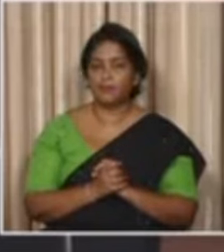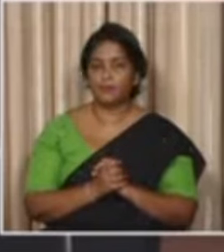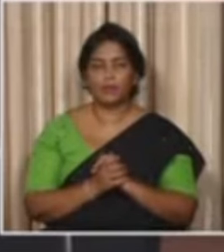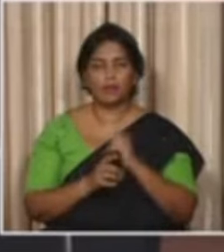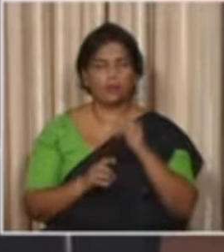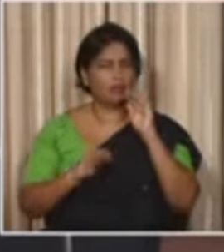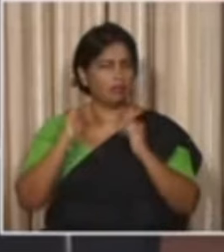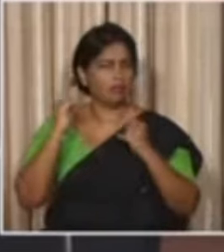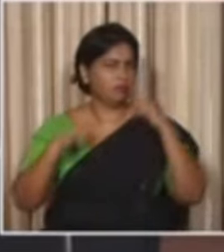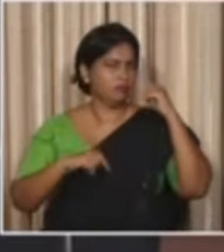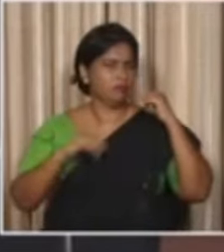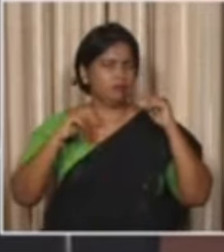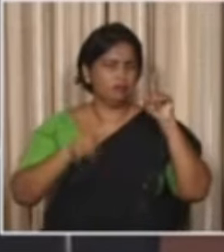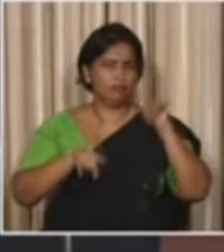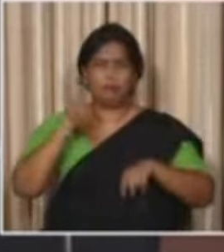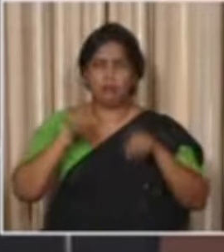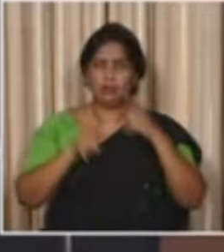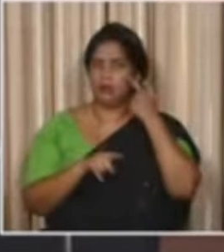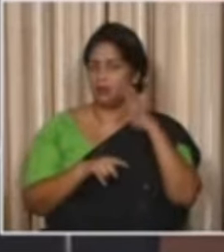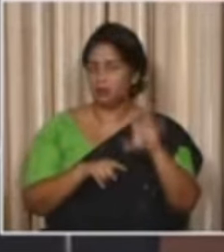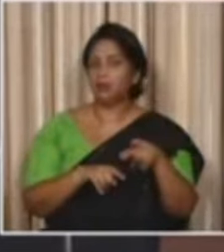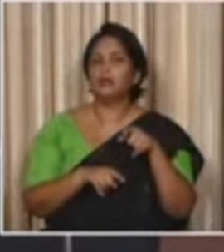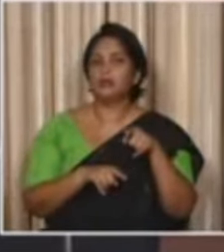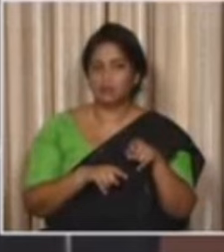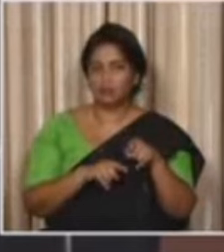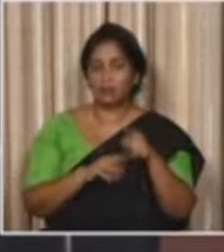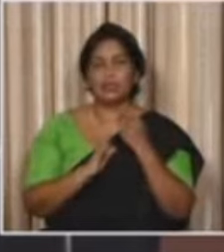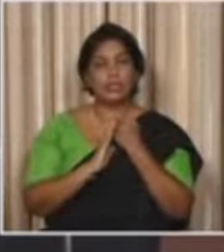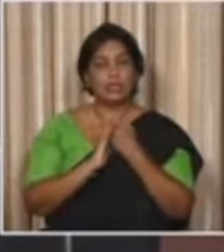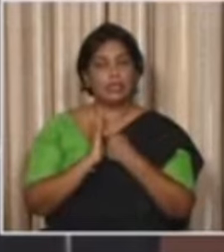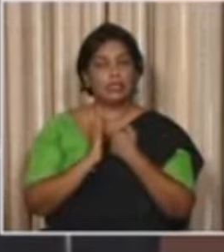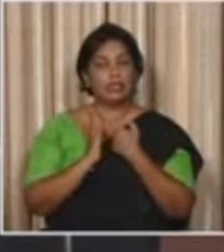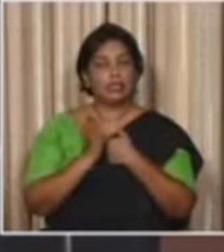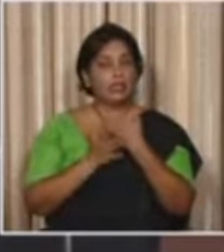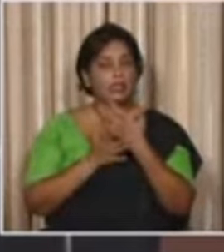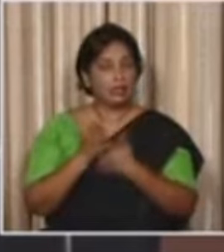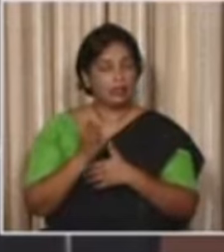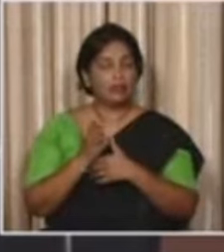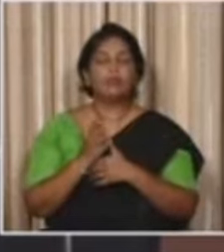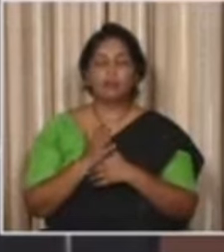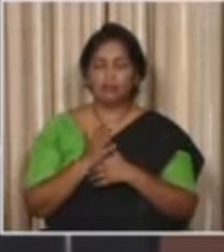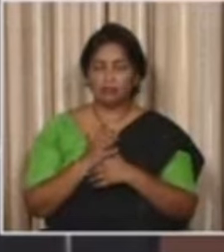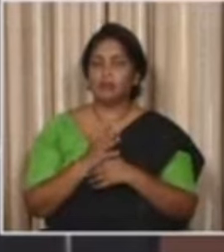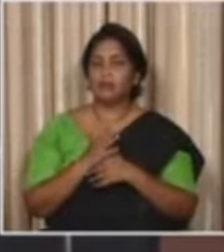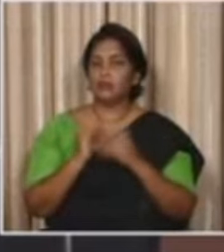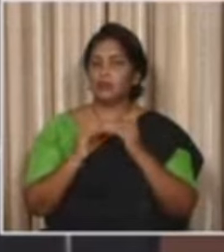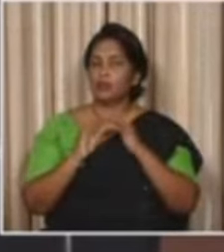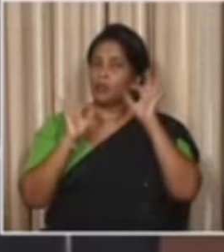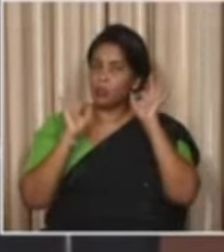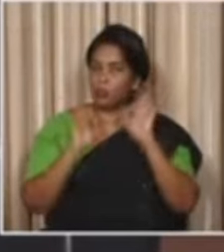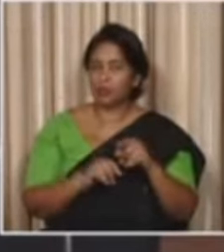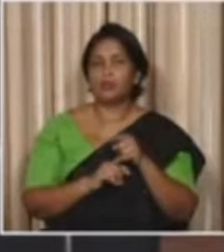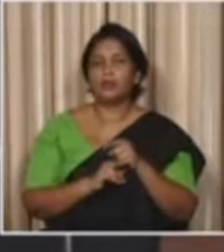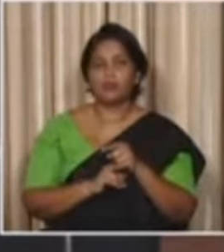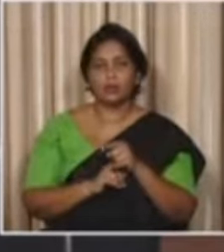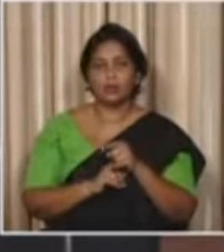contrary, in any other written law. Eka ne, wena monomani iti eka likhite wa